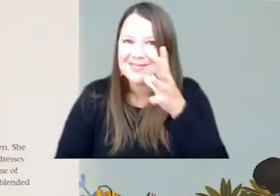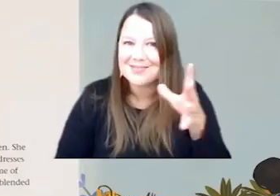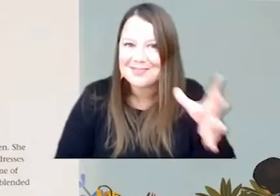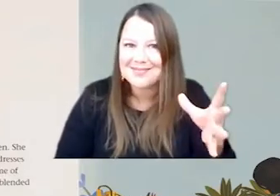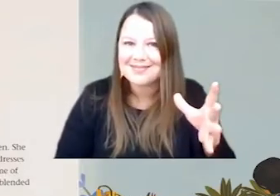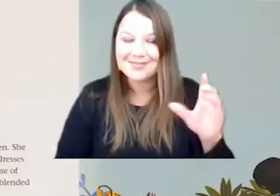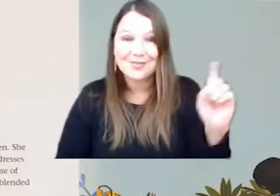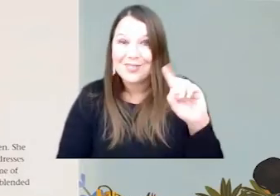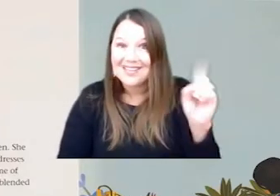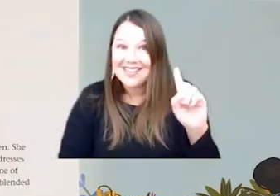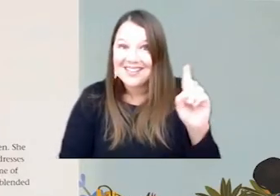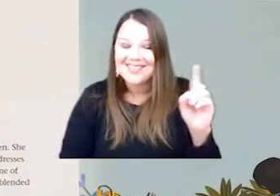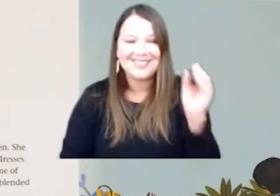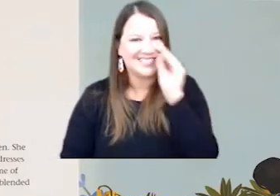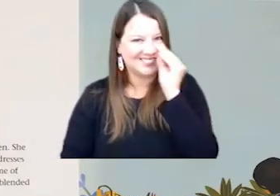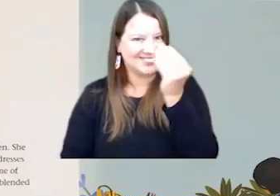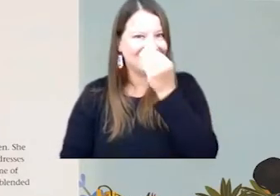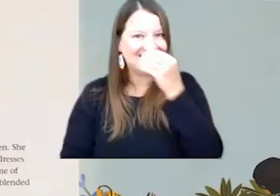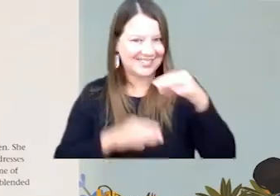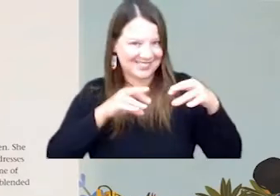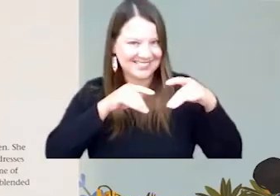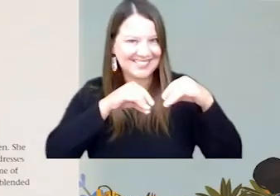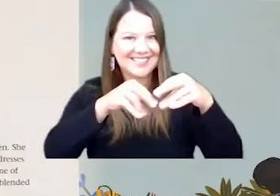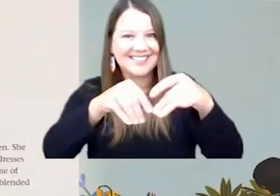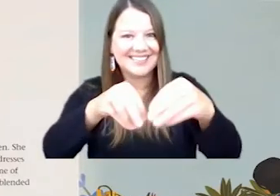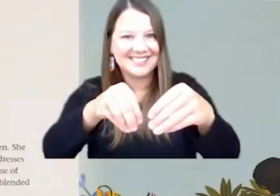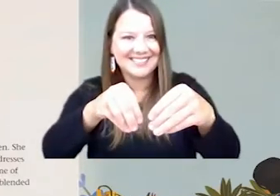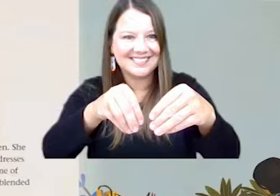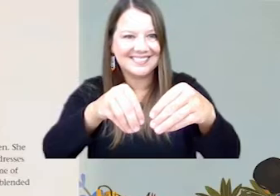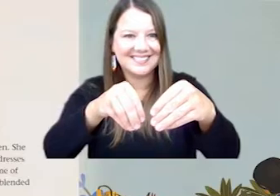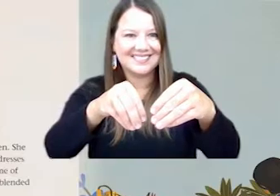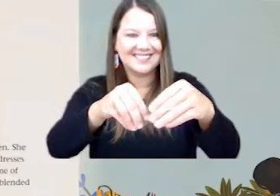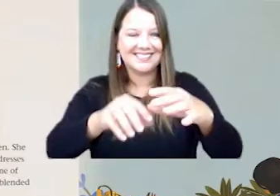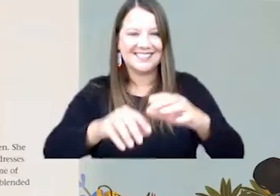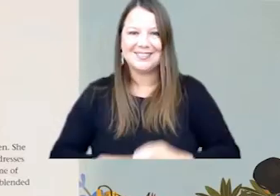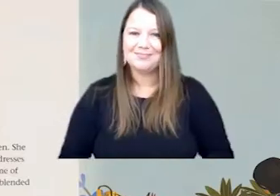Today, I helped my Kukum in her flower garden.